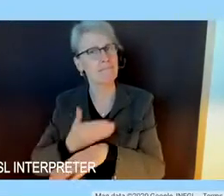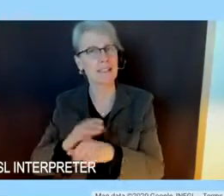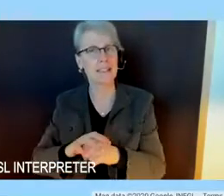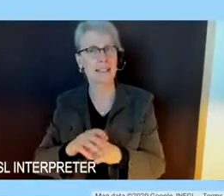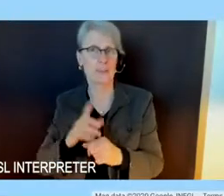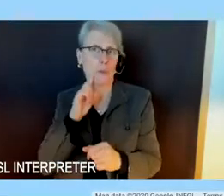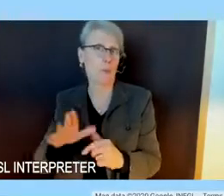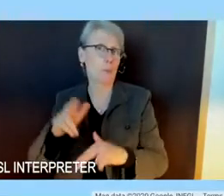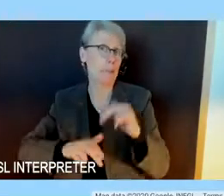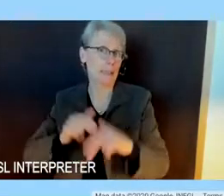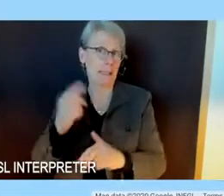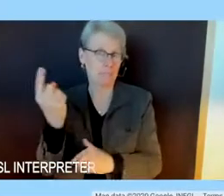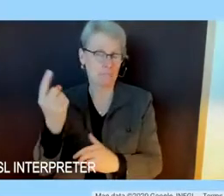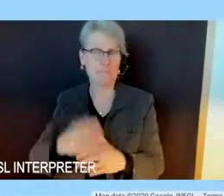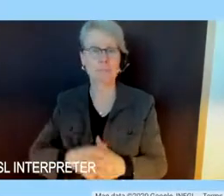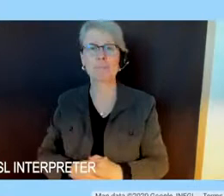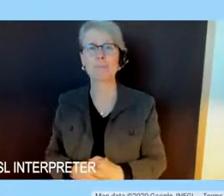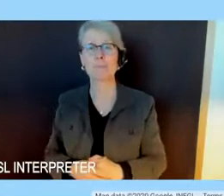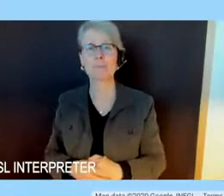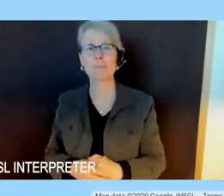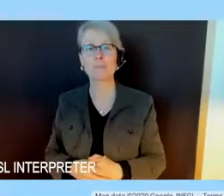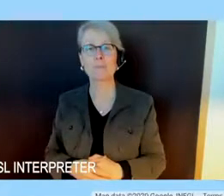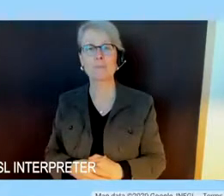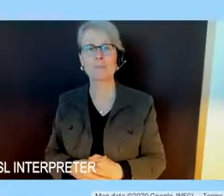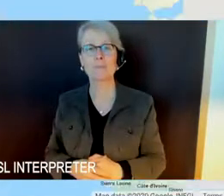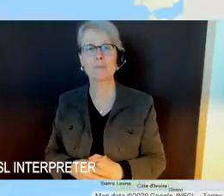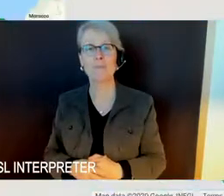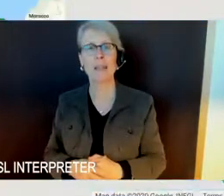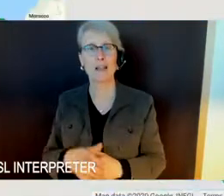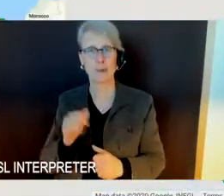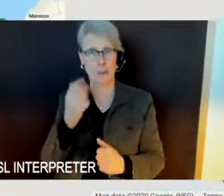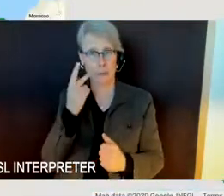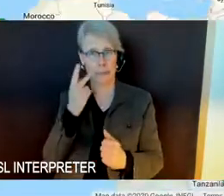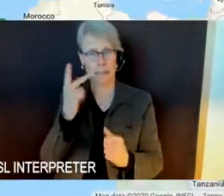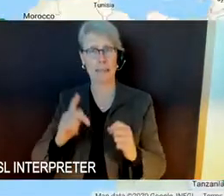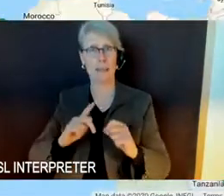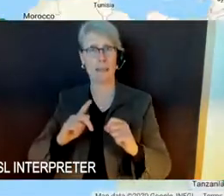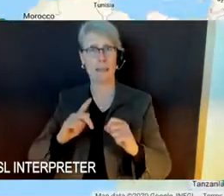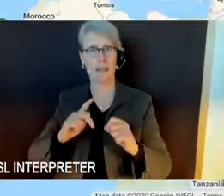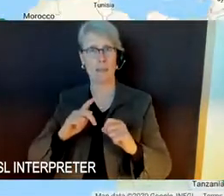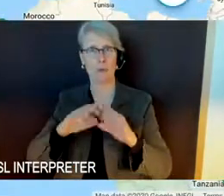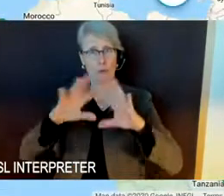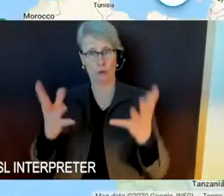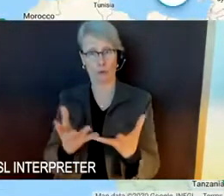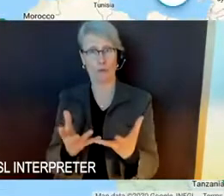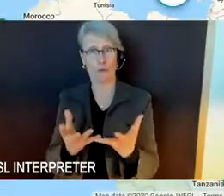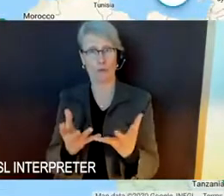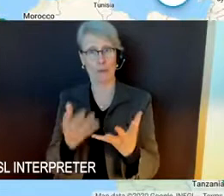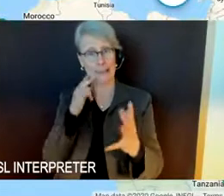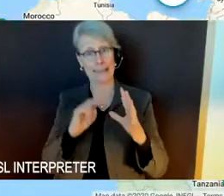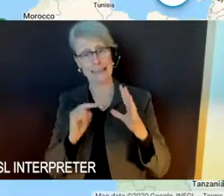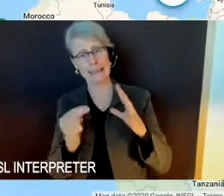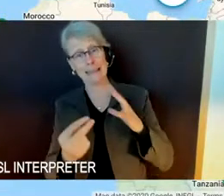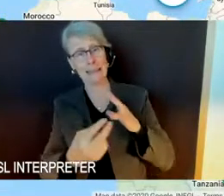comes to accessibility of the built environment. And how, when you look at that on a